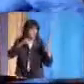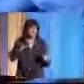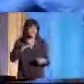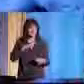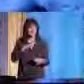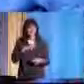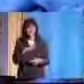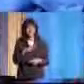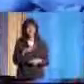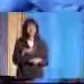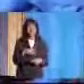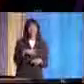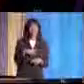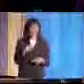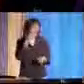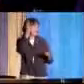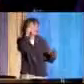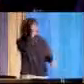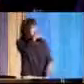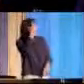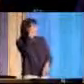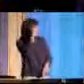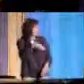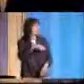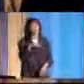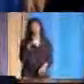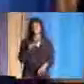to explore it anyway.